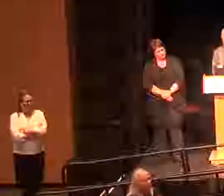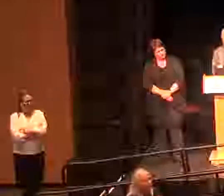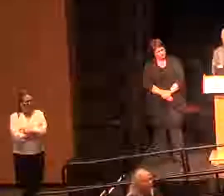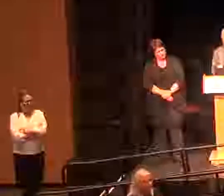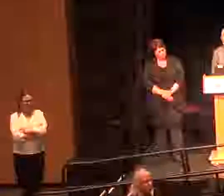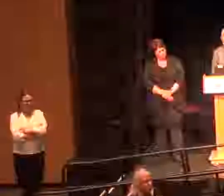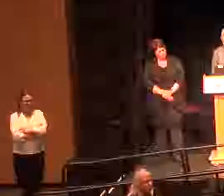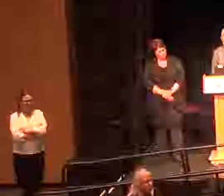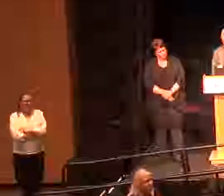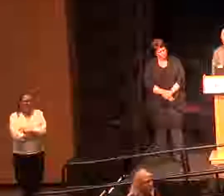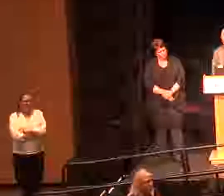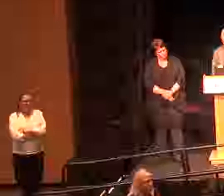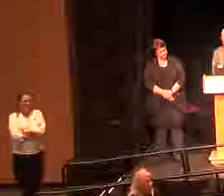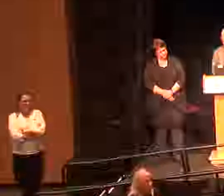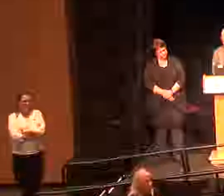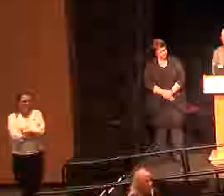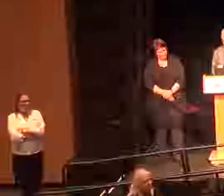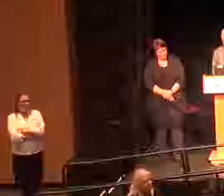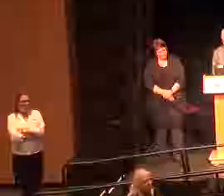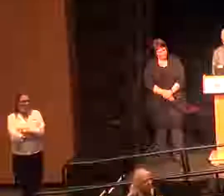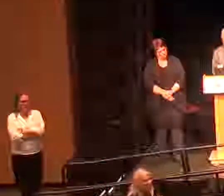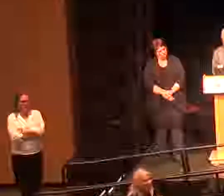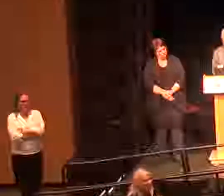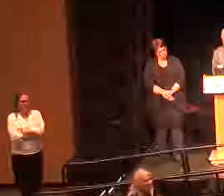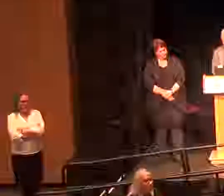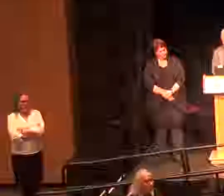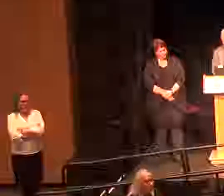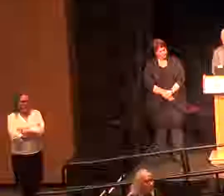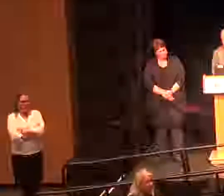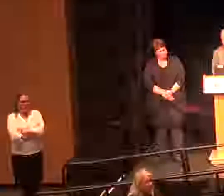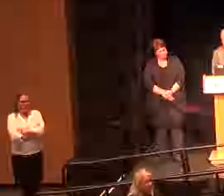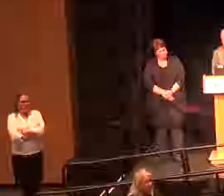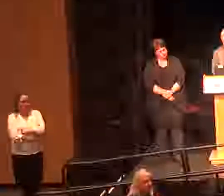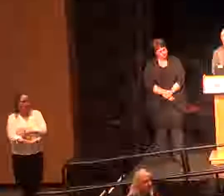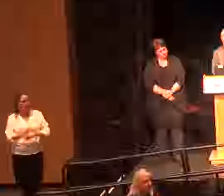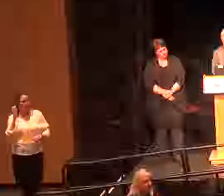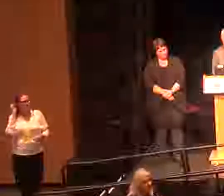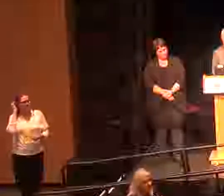do we close that loophole and accountability?